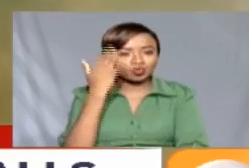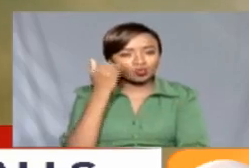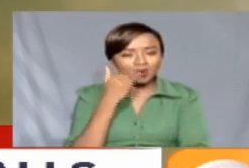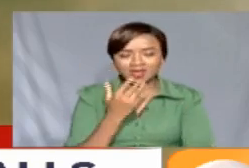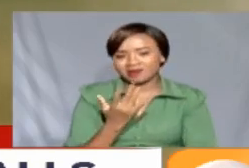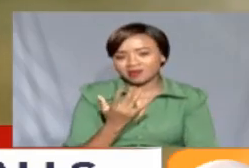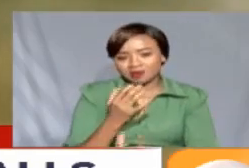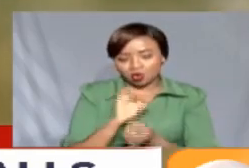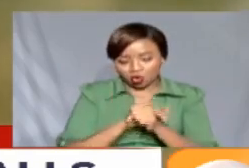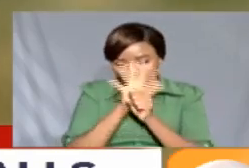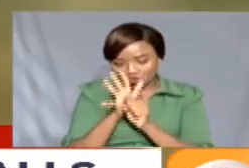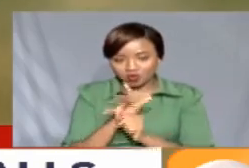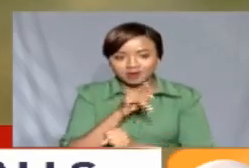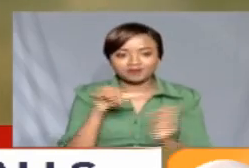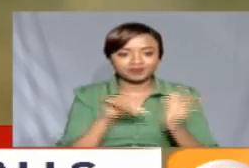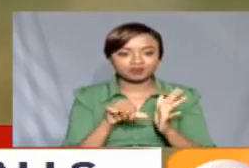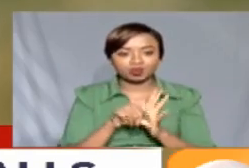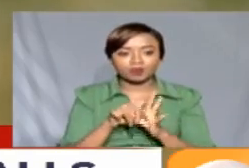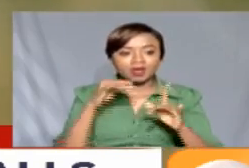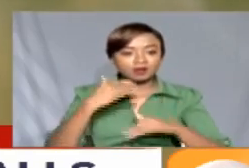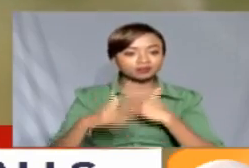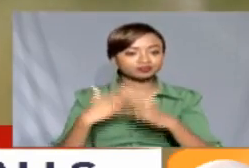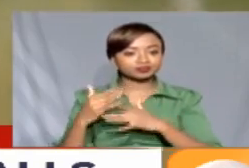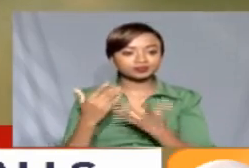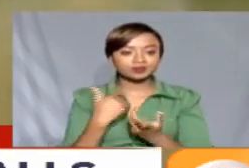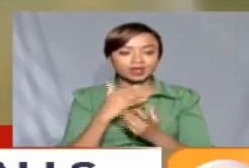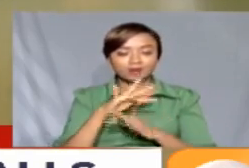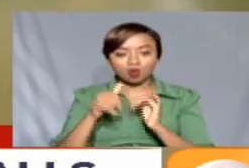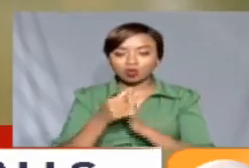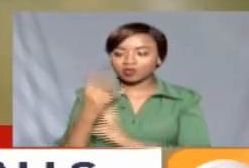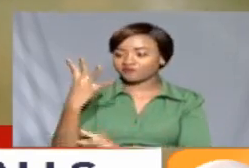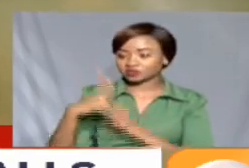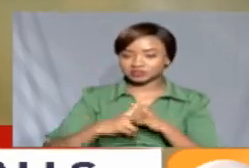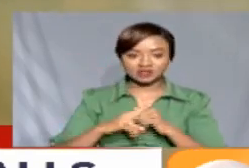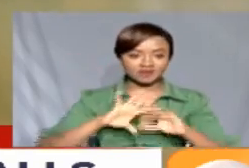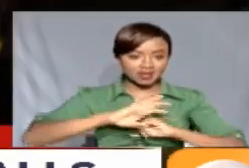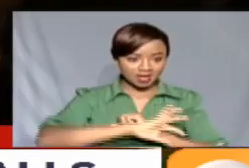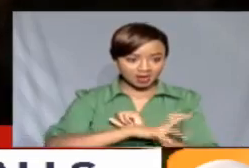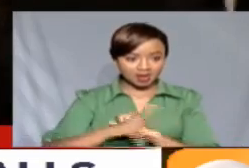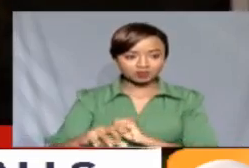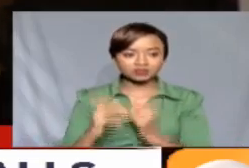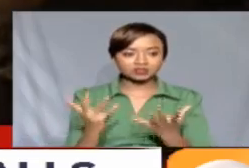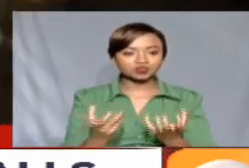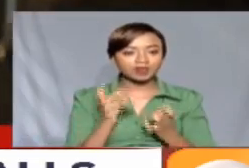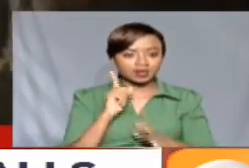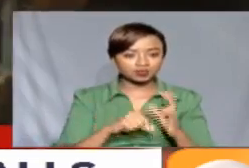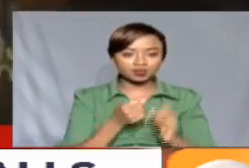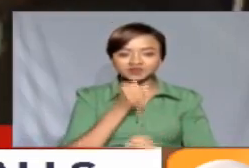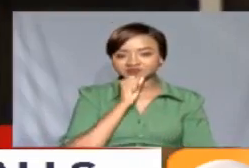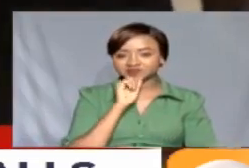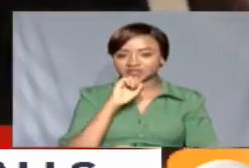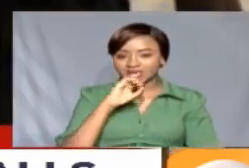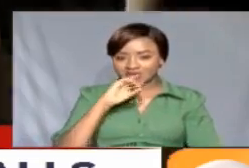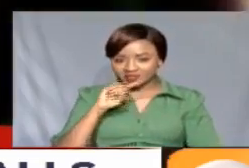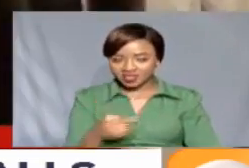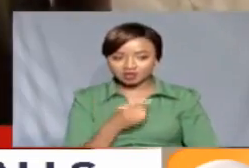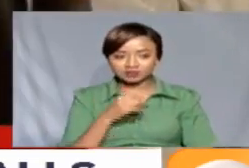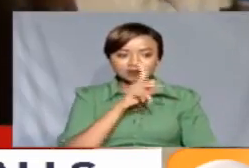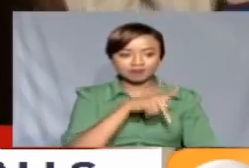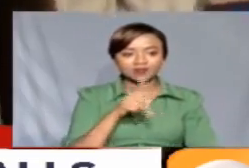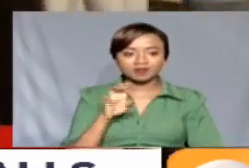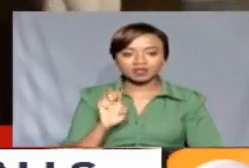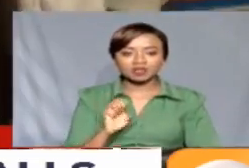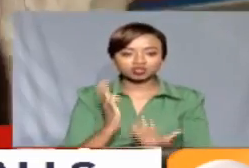coronavirus pandemic, and that could leave each of the 47 counties requiring more than 50,000 PPEs to tackle